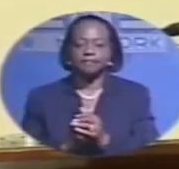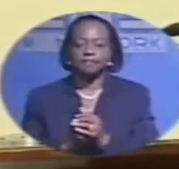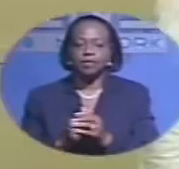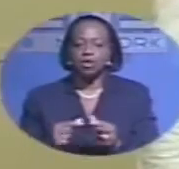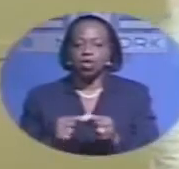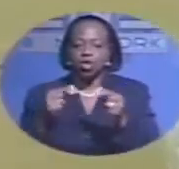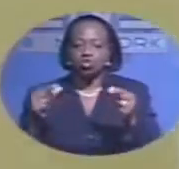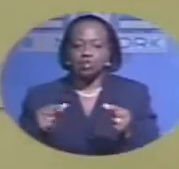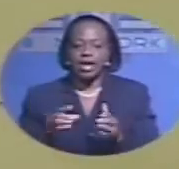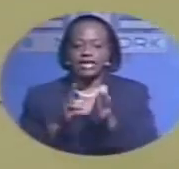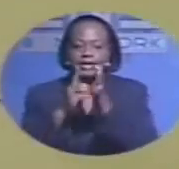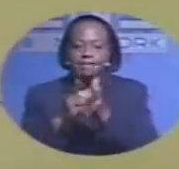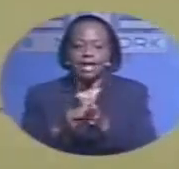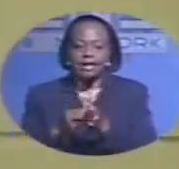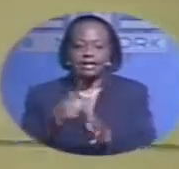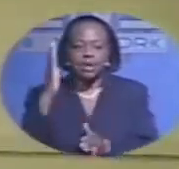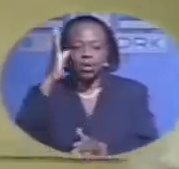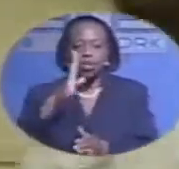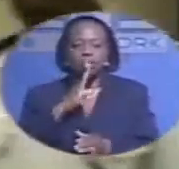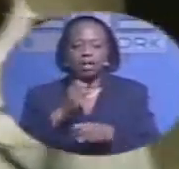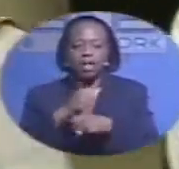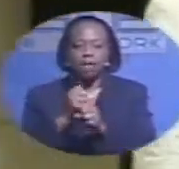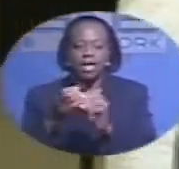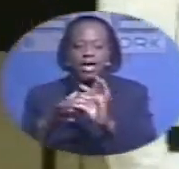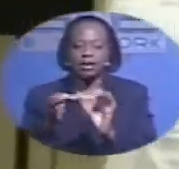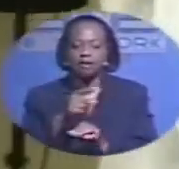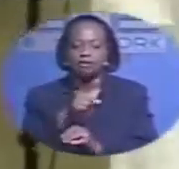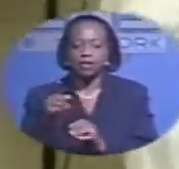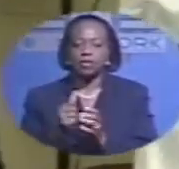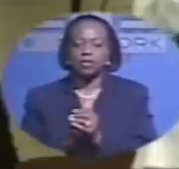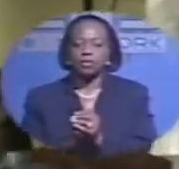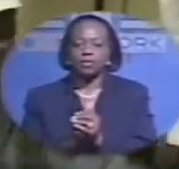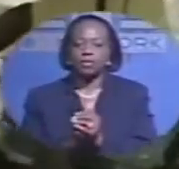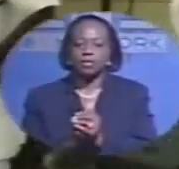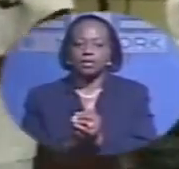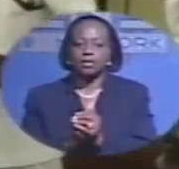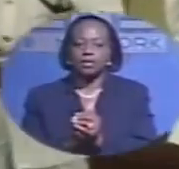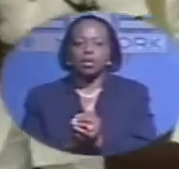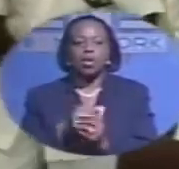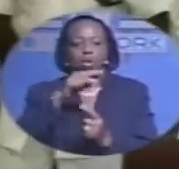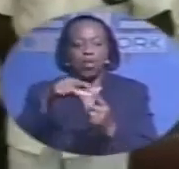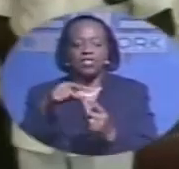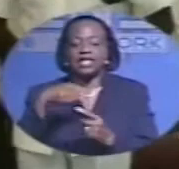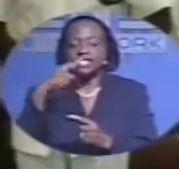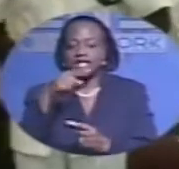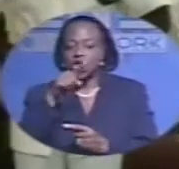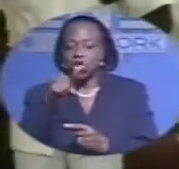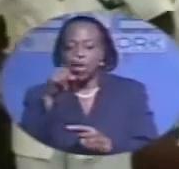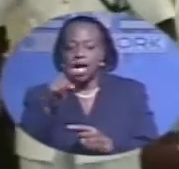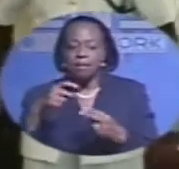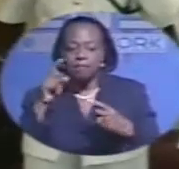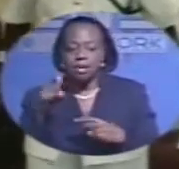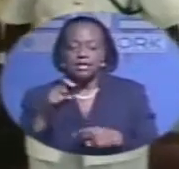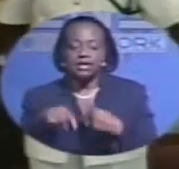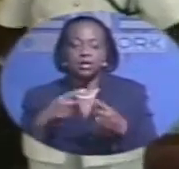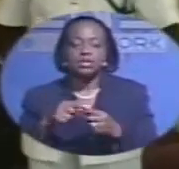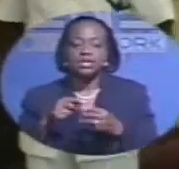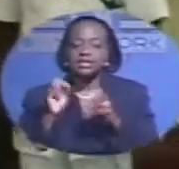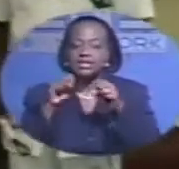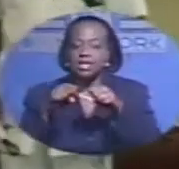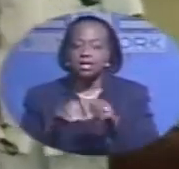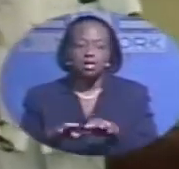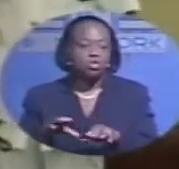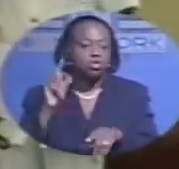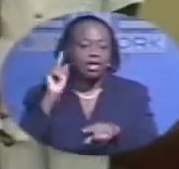Great demands will be made of you. And when they tell you that you got to go to sea, you can't be talking about what happened at home, but now you can't